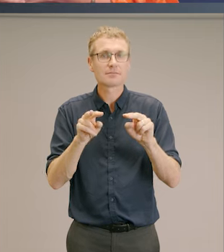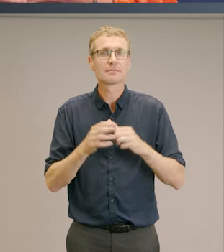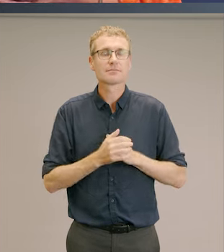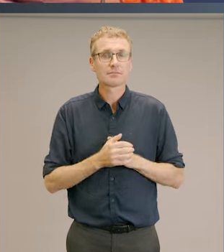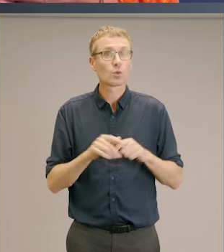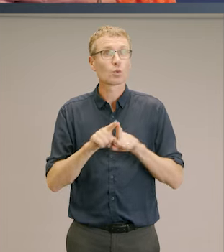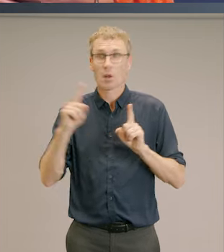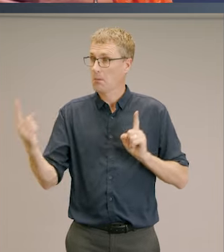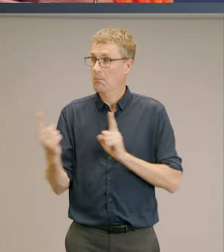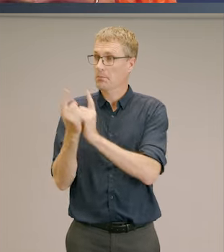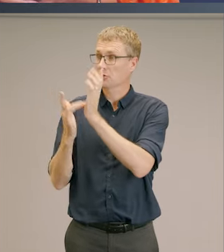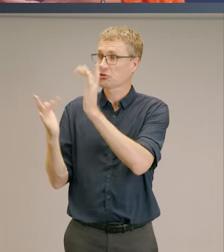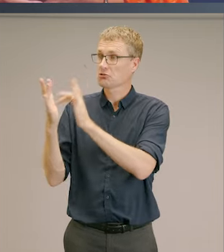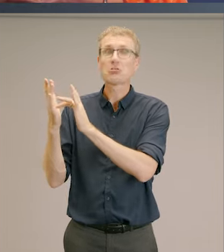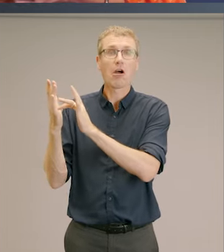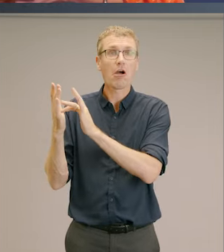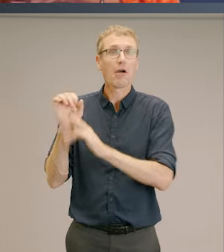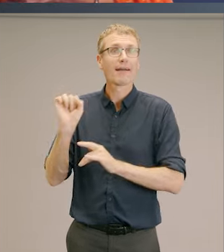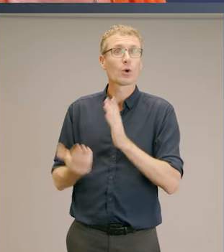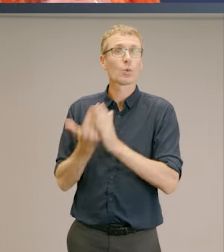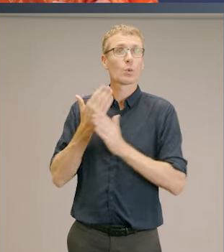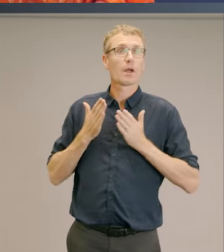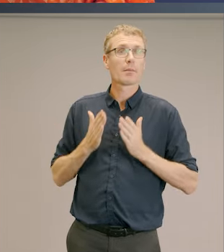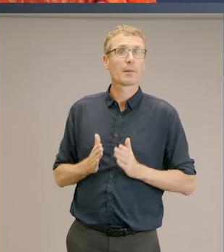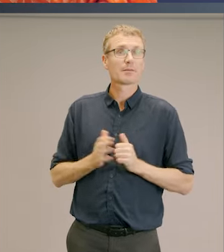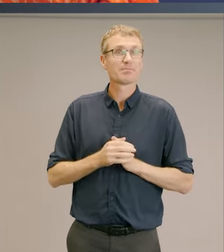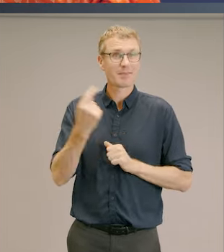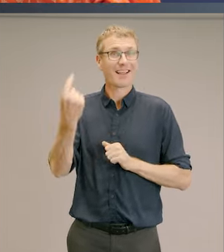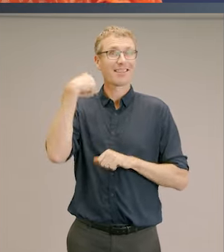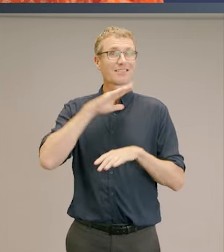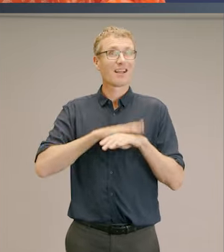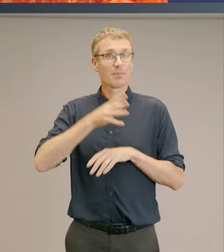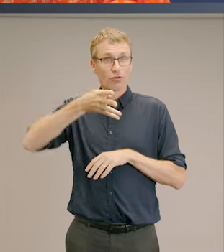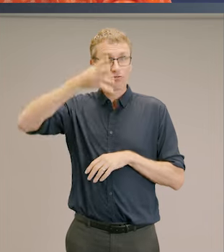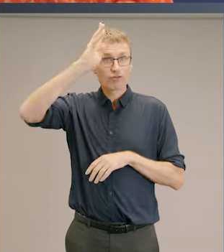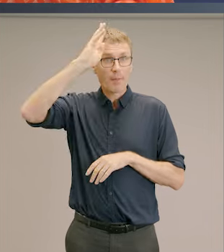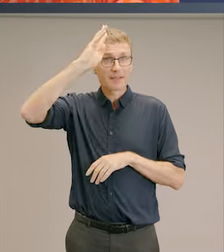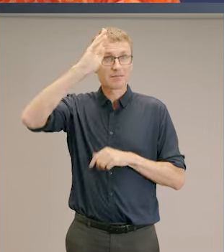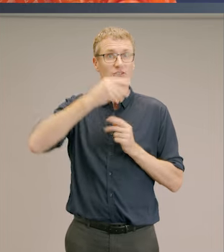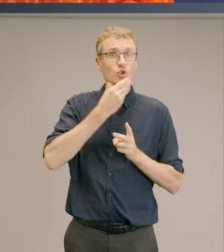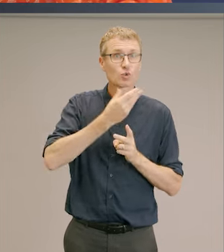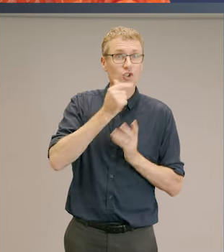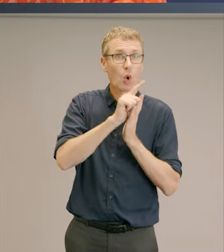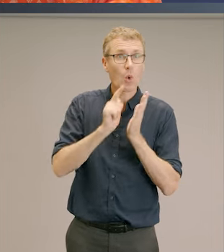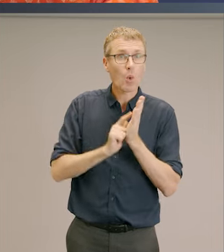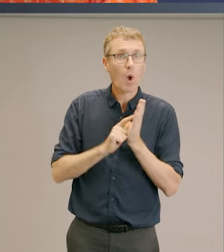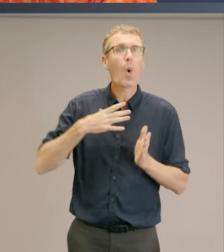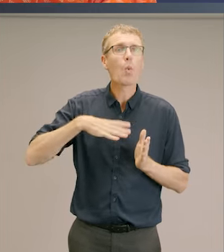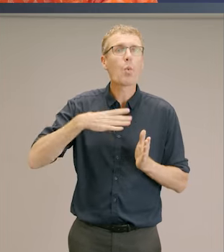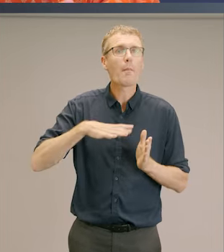body. And the thing is, in Jewish and Roman law, a woman's testimony was not